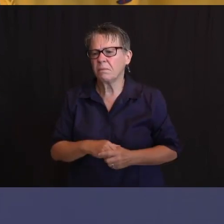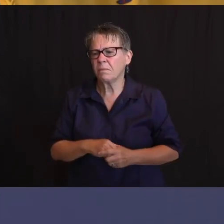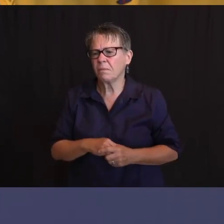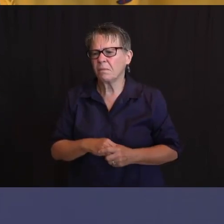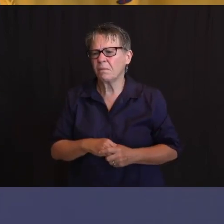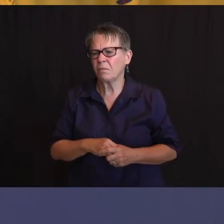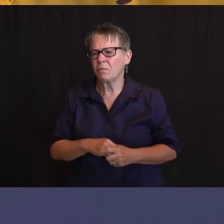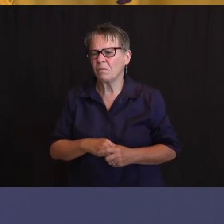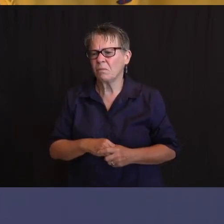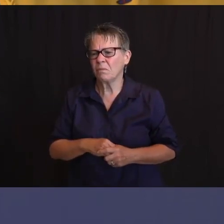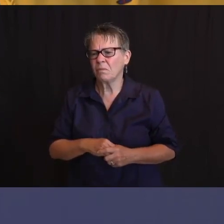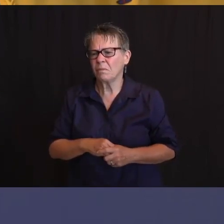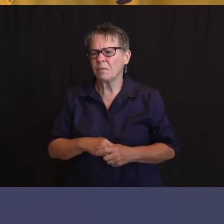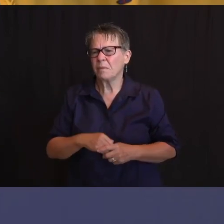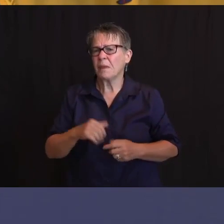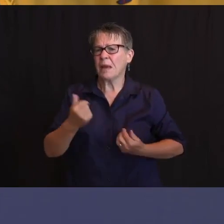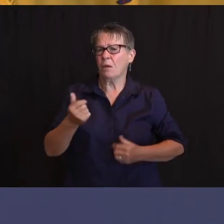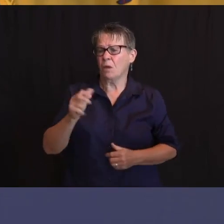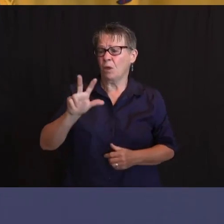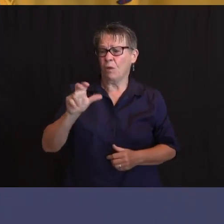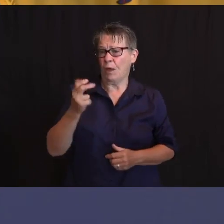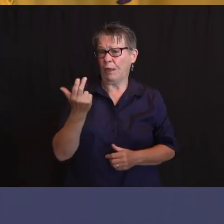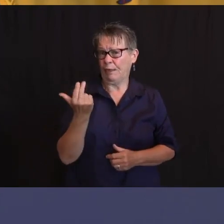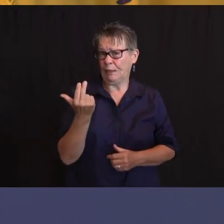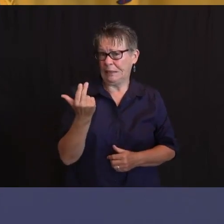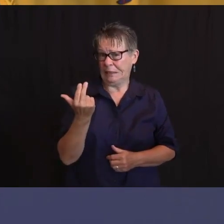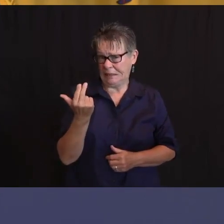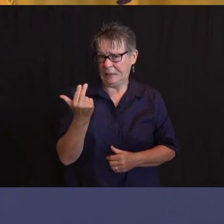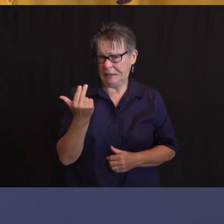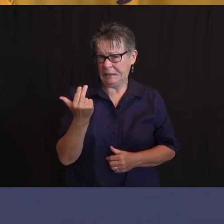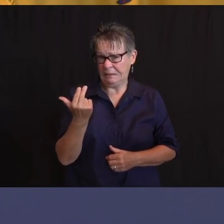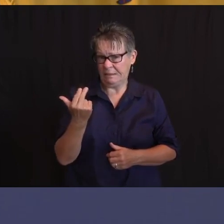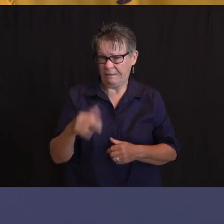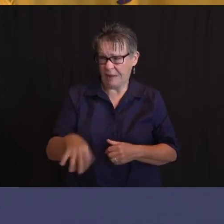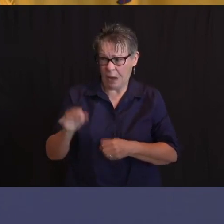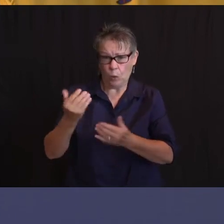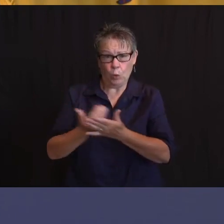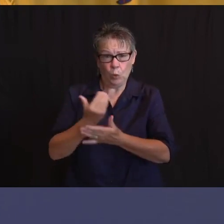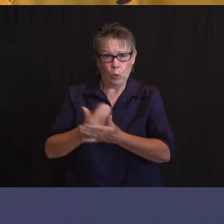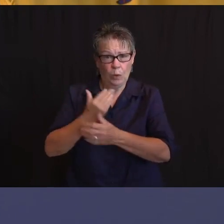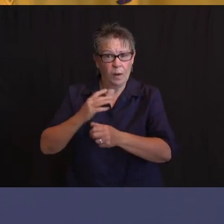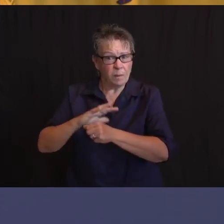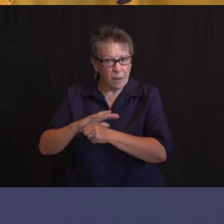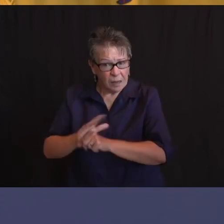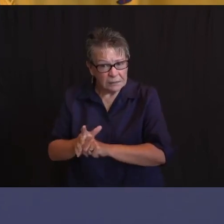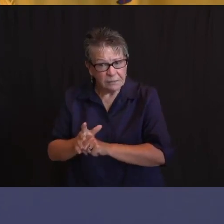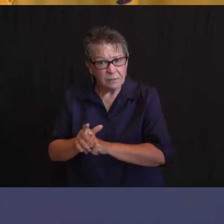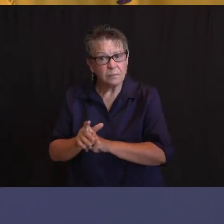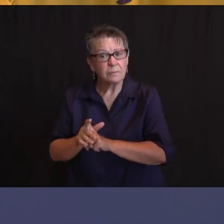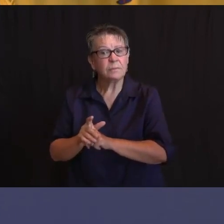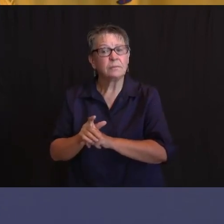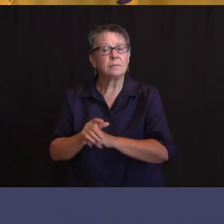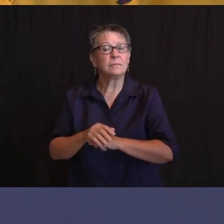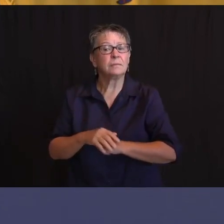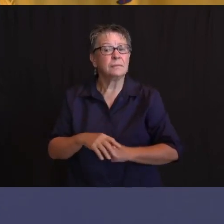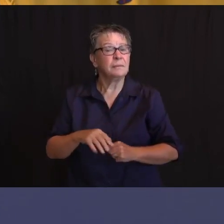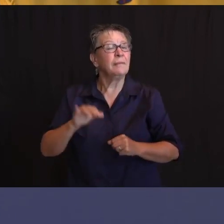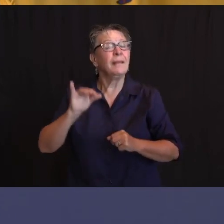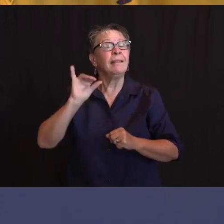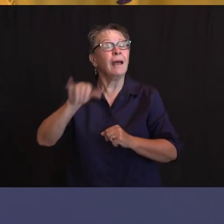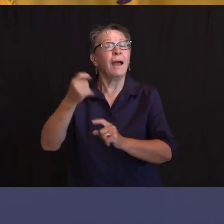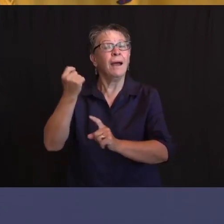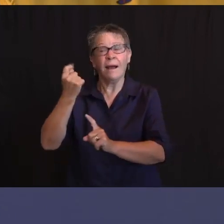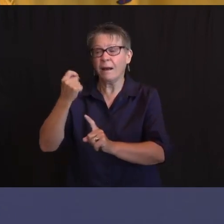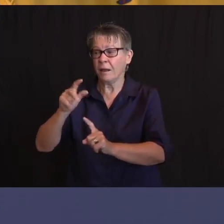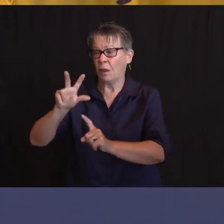got something north of 15,000 tests that were taken on that day, spitting out that number. It's not exactly accurate, but it's